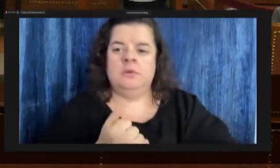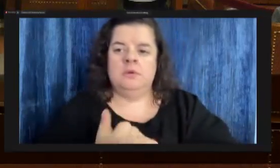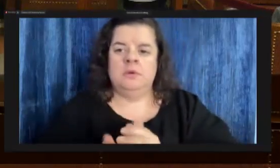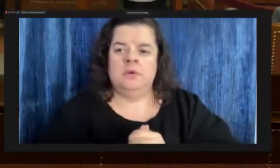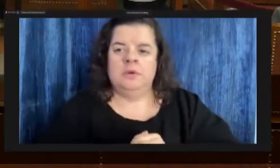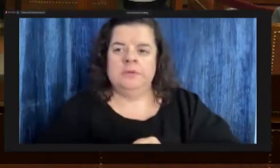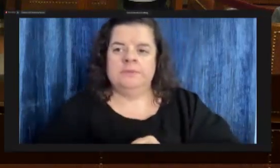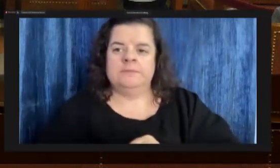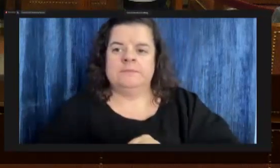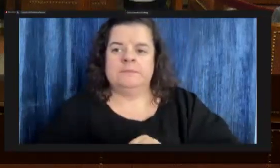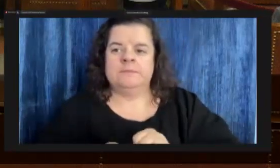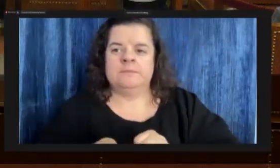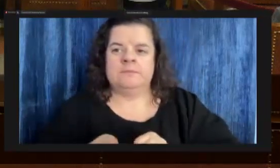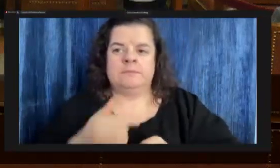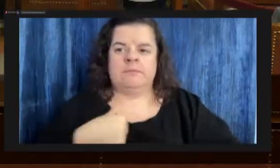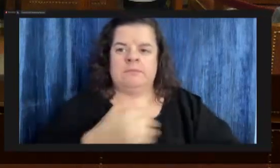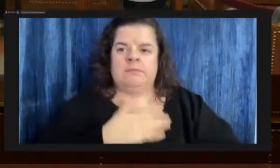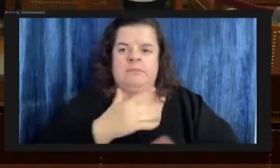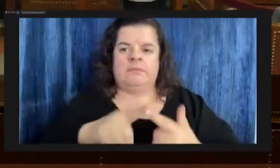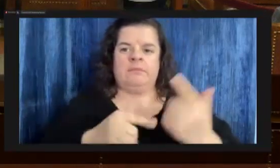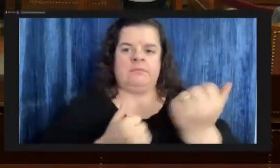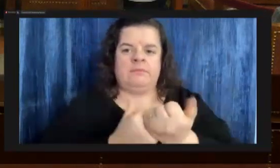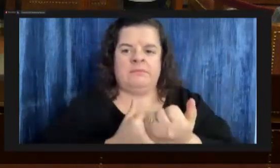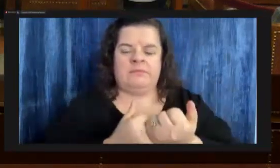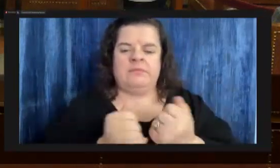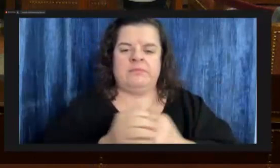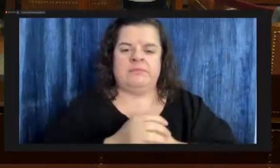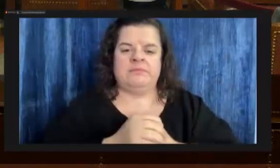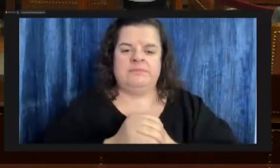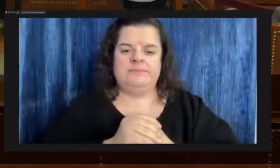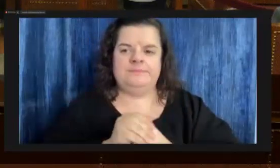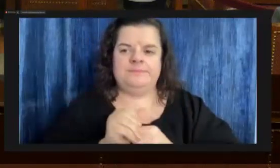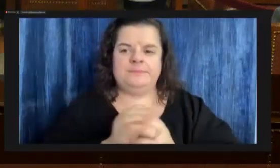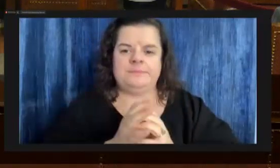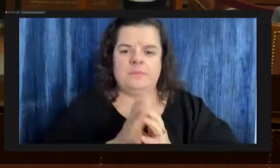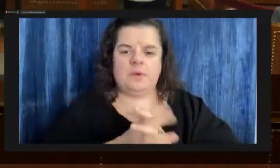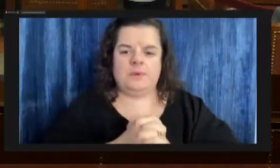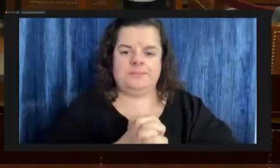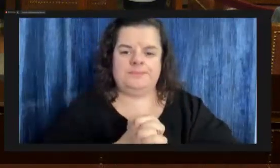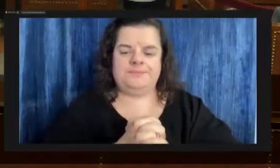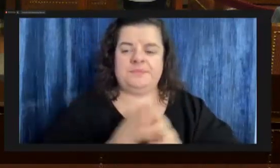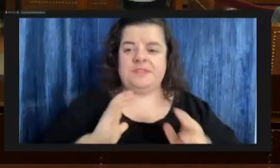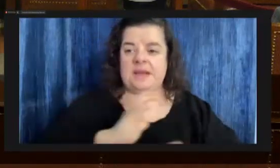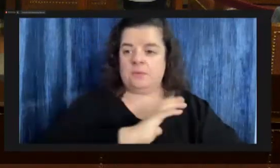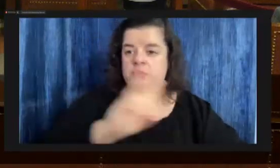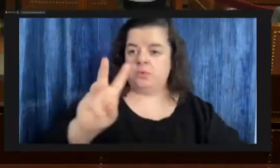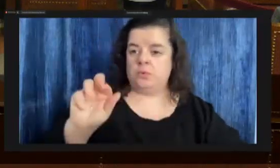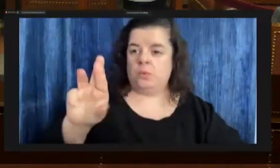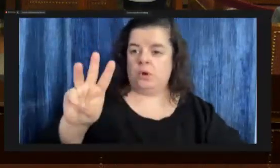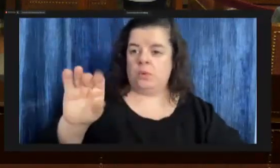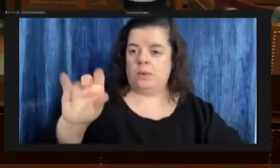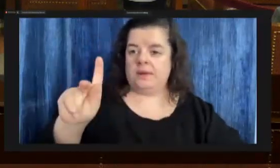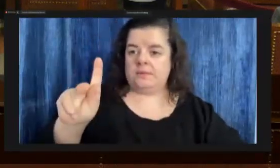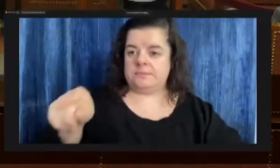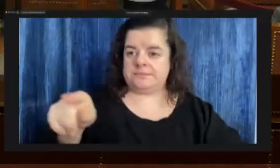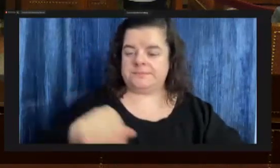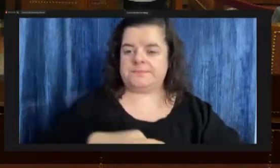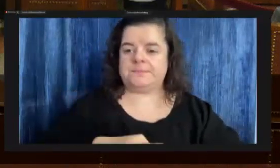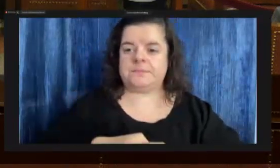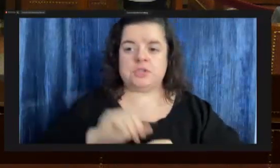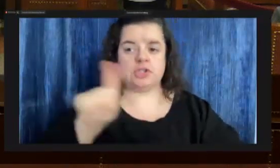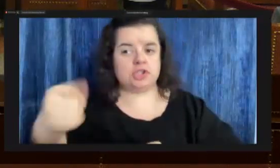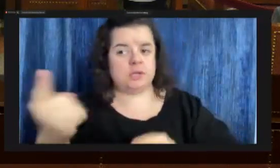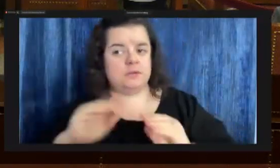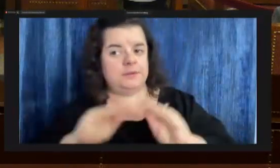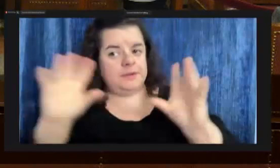rightfully. I'm happy to support that, please. Thank you. Councilman Warwick, any guess? So just to clarify, this